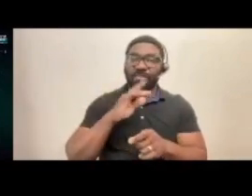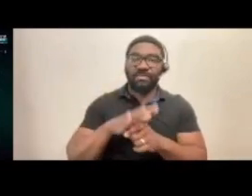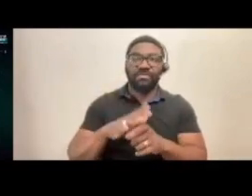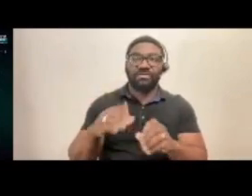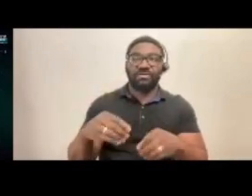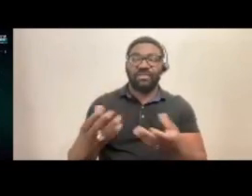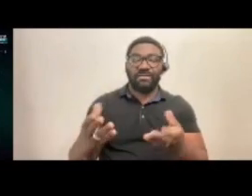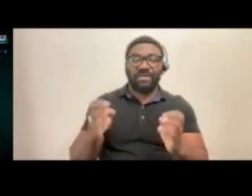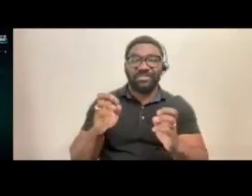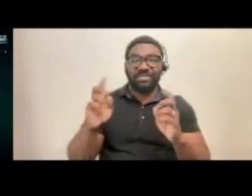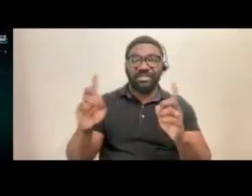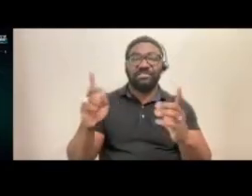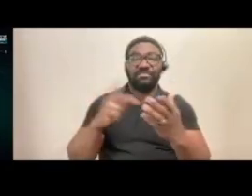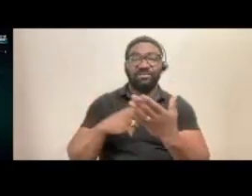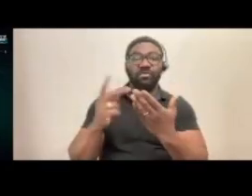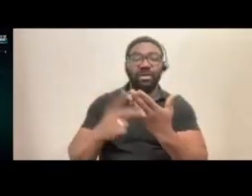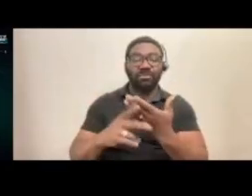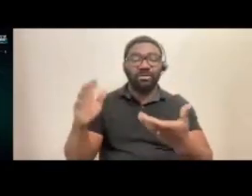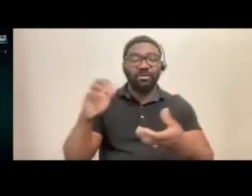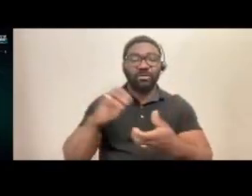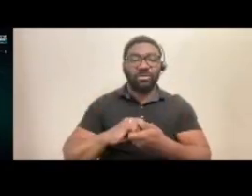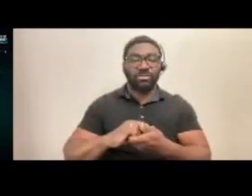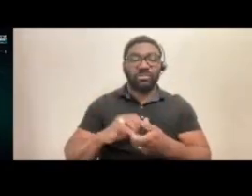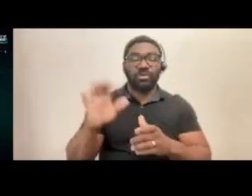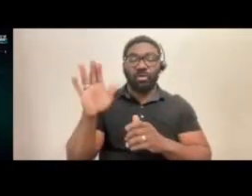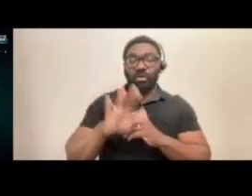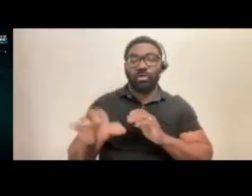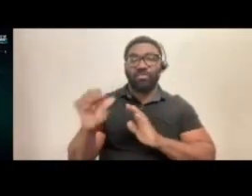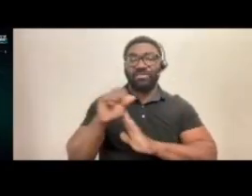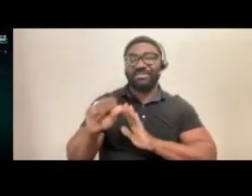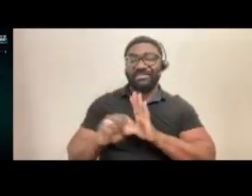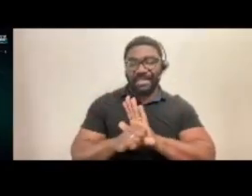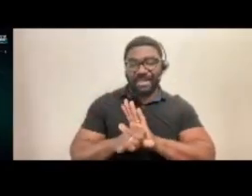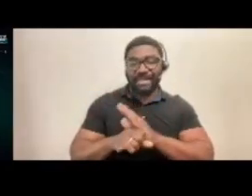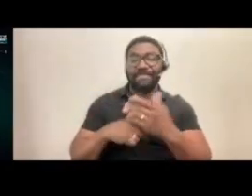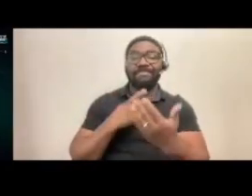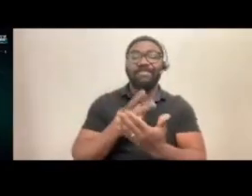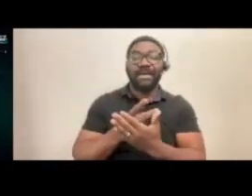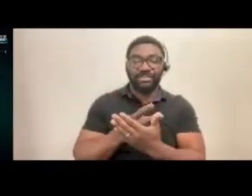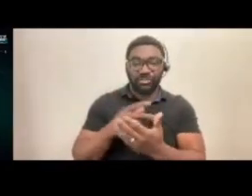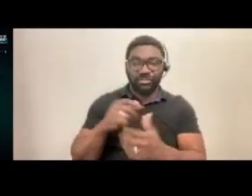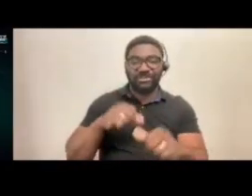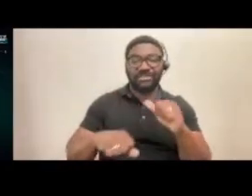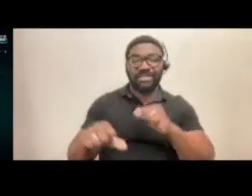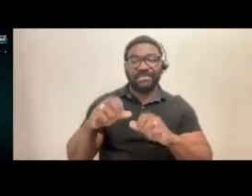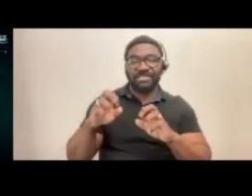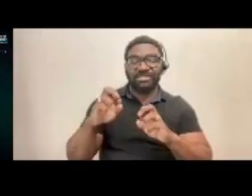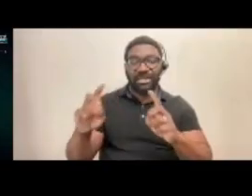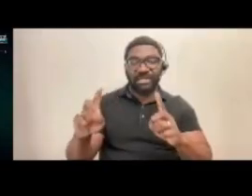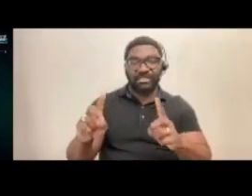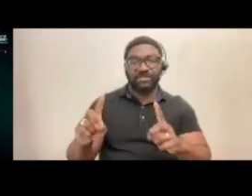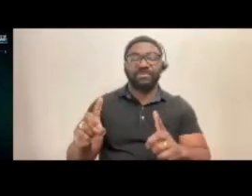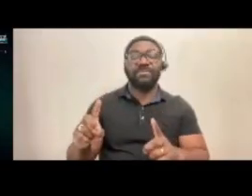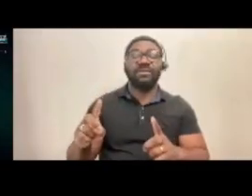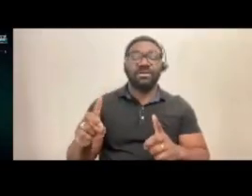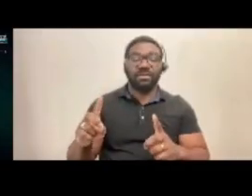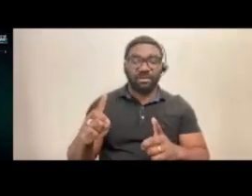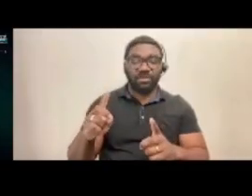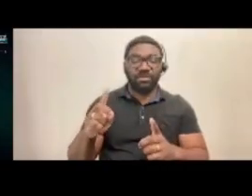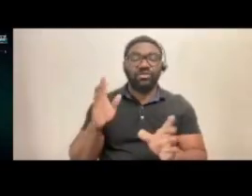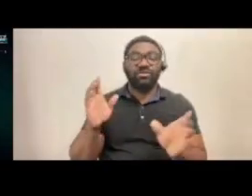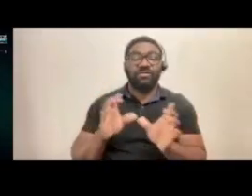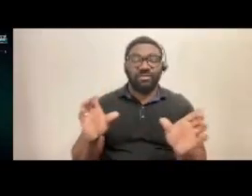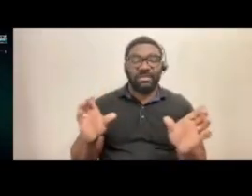developing educational programs and partnerships statewide, a Master's of Science in Education, a graduate certificate in